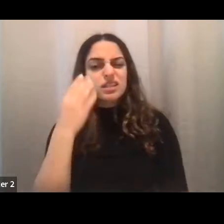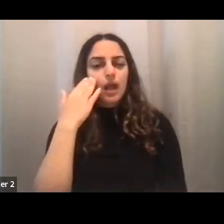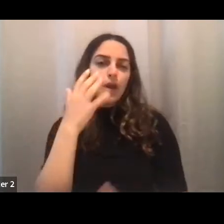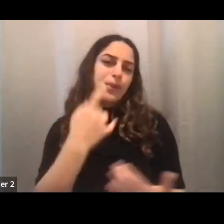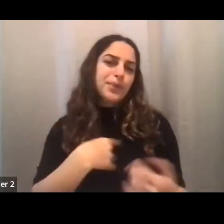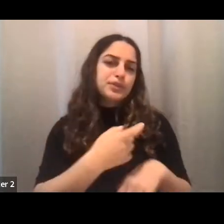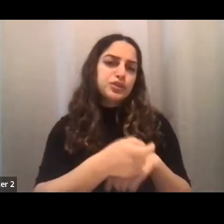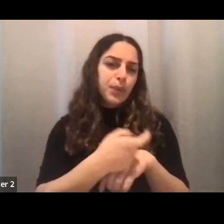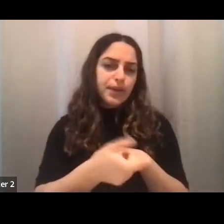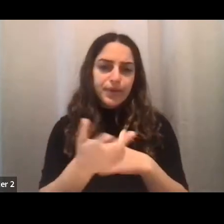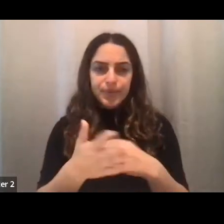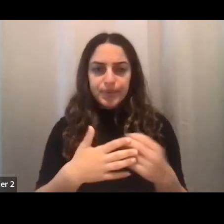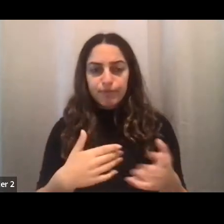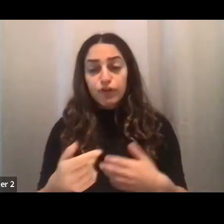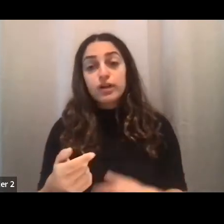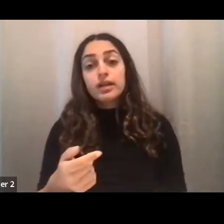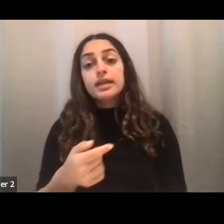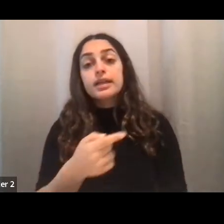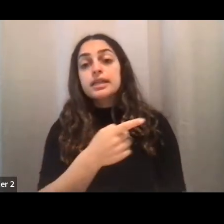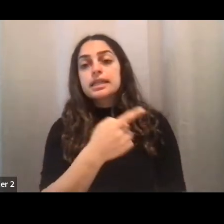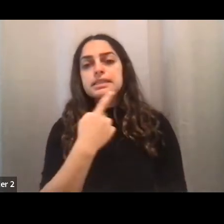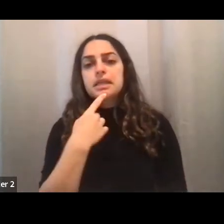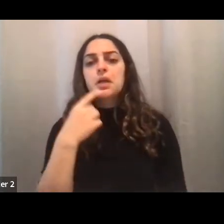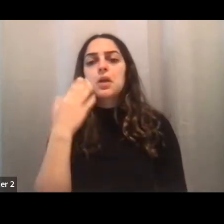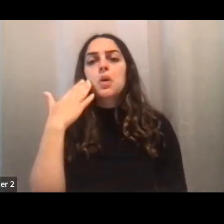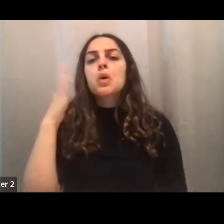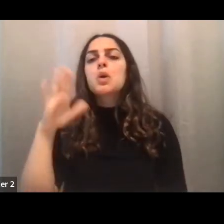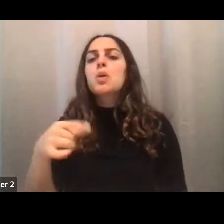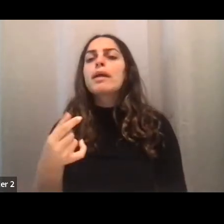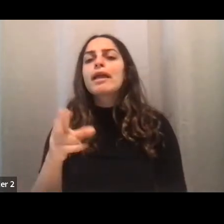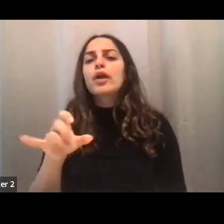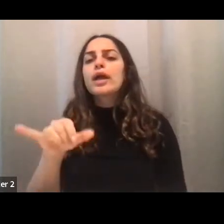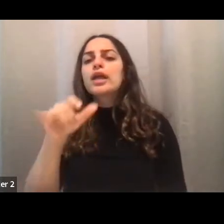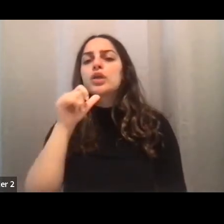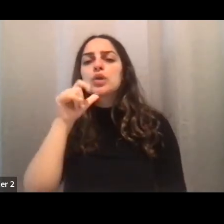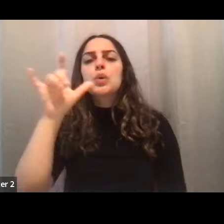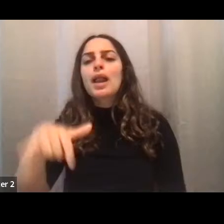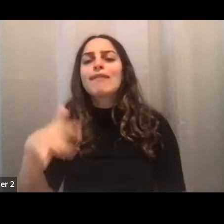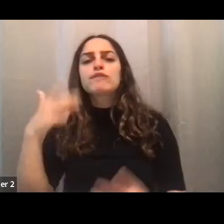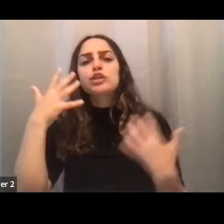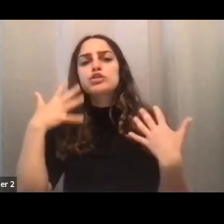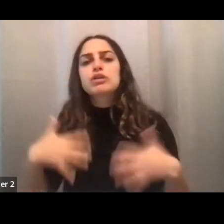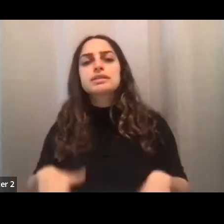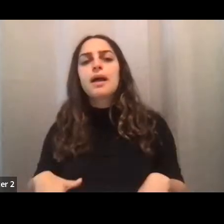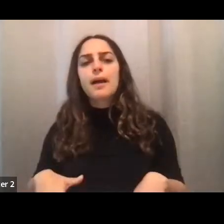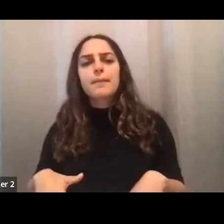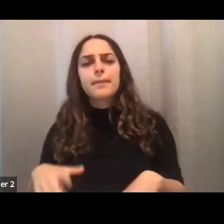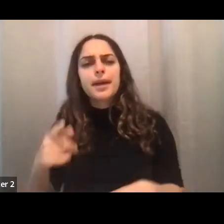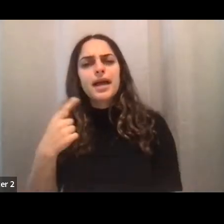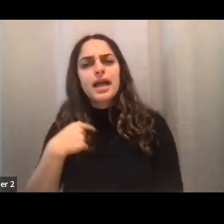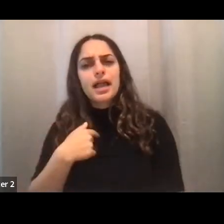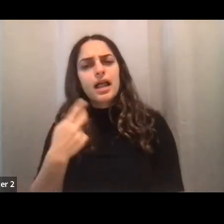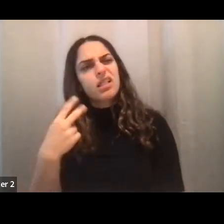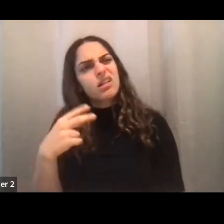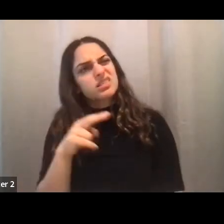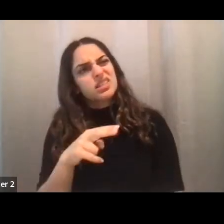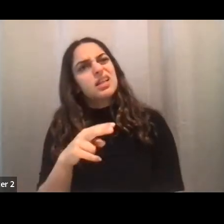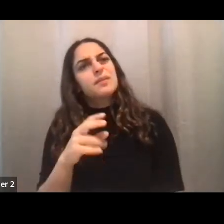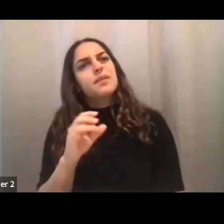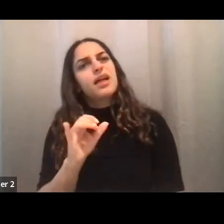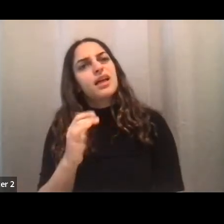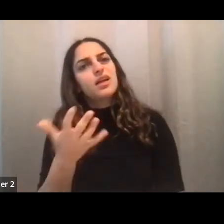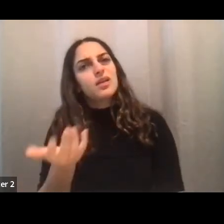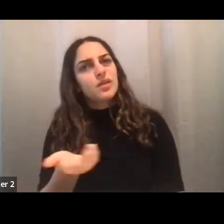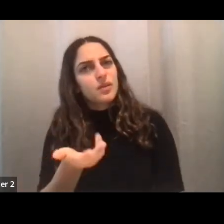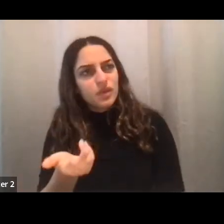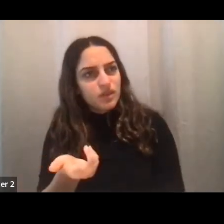and they said you know what gary you don't even have to dress up and i looked at him early like where you